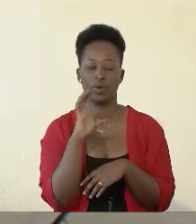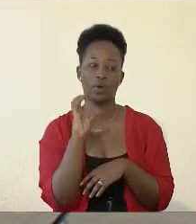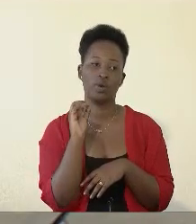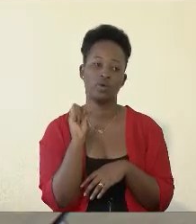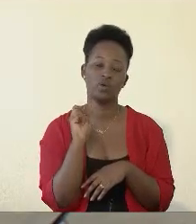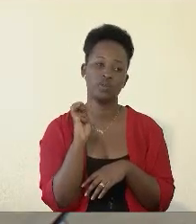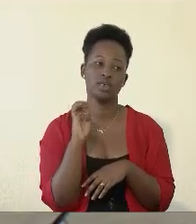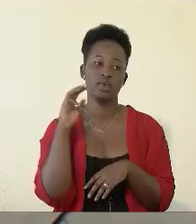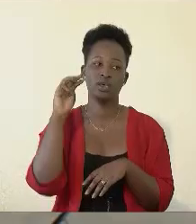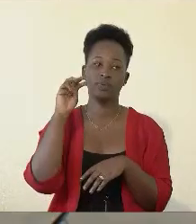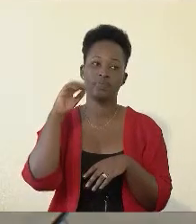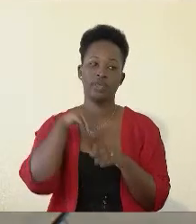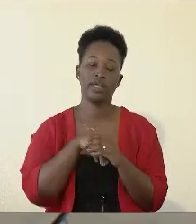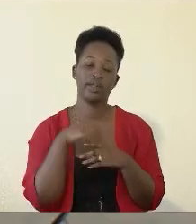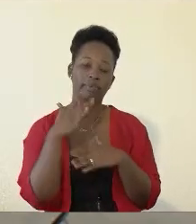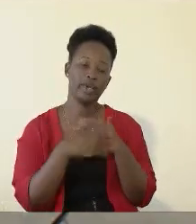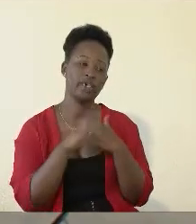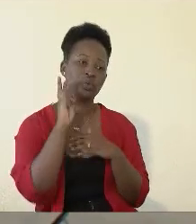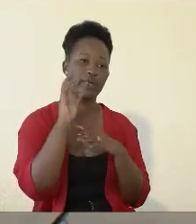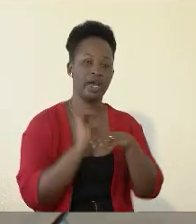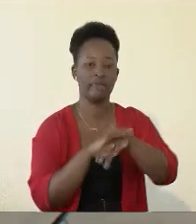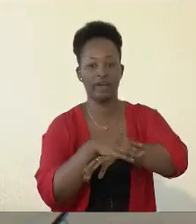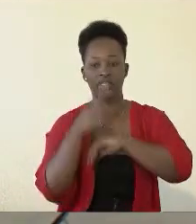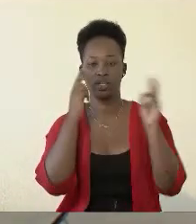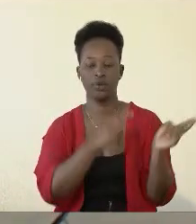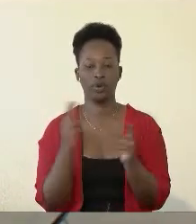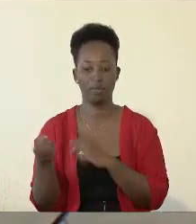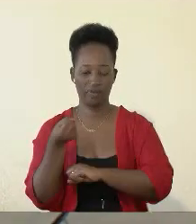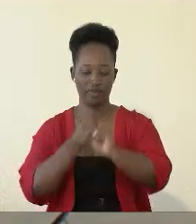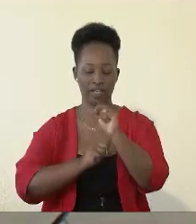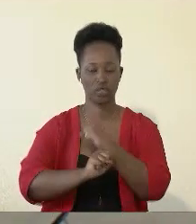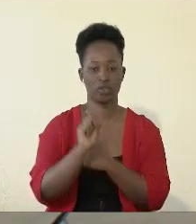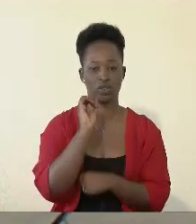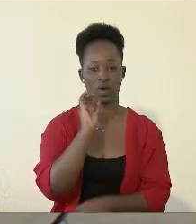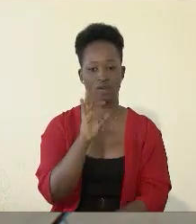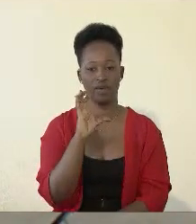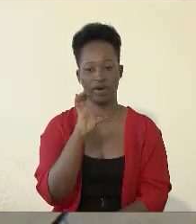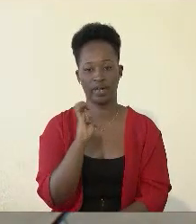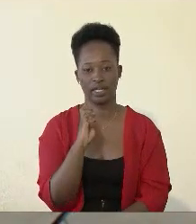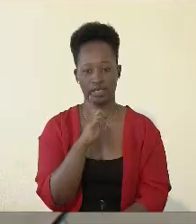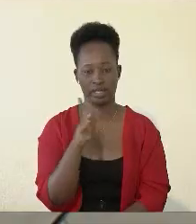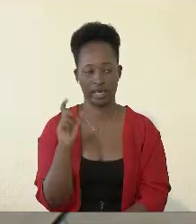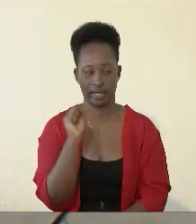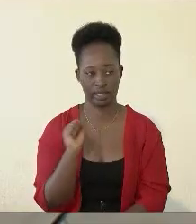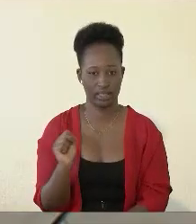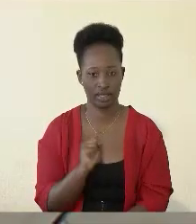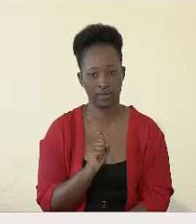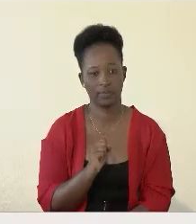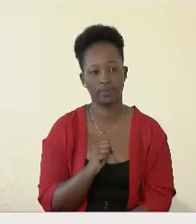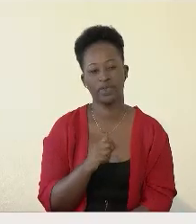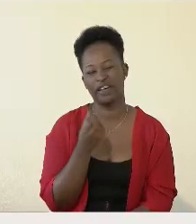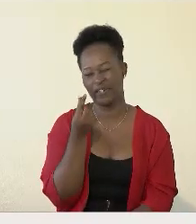eventually, which will affect the normal functioning of the cells. All right? I said 2 liters of glucose in the